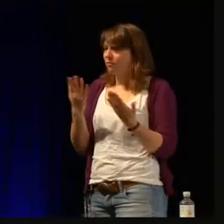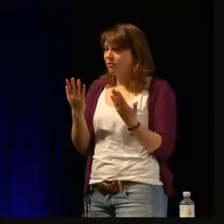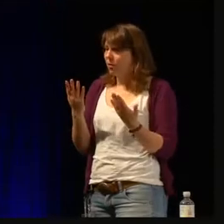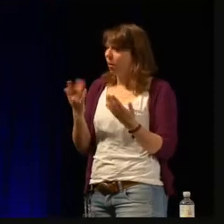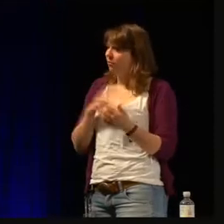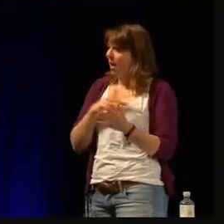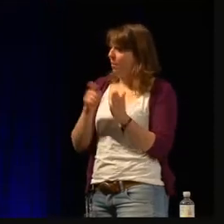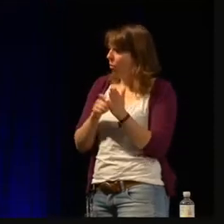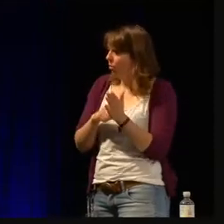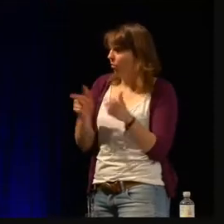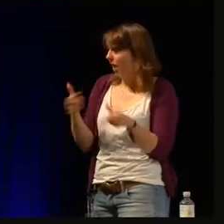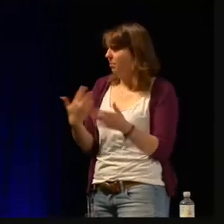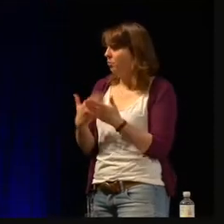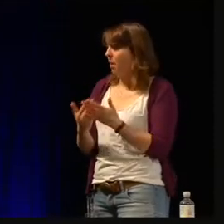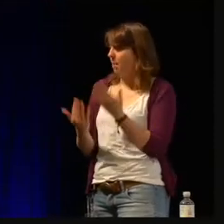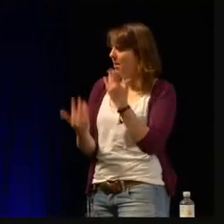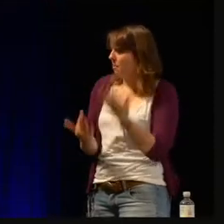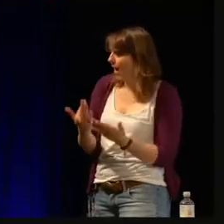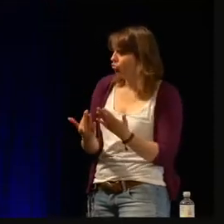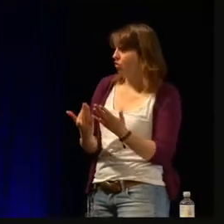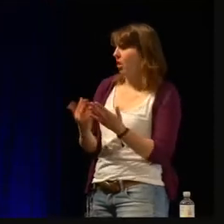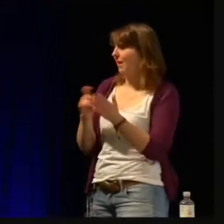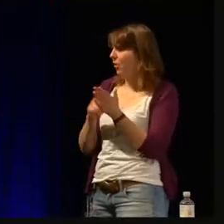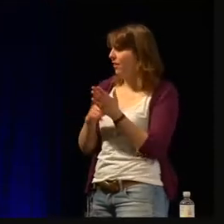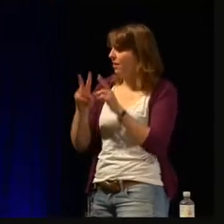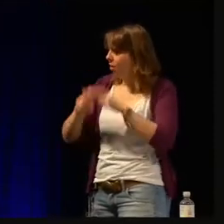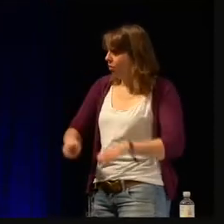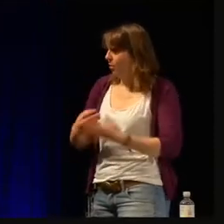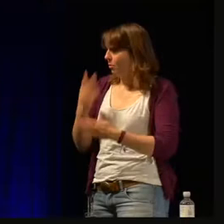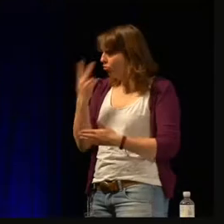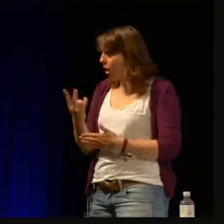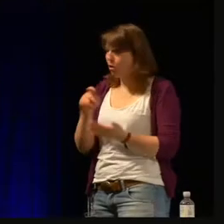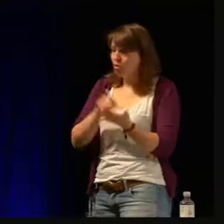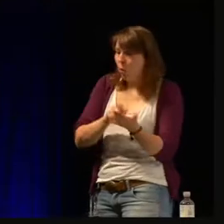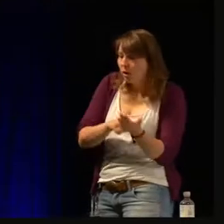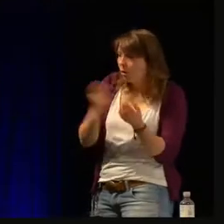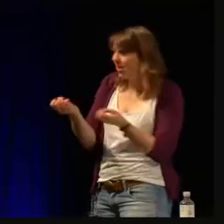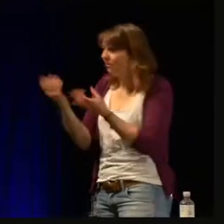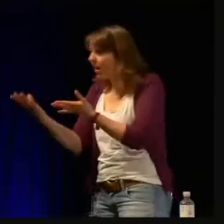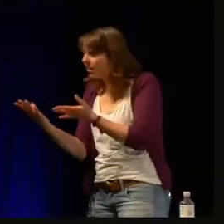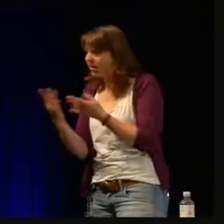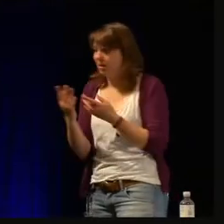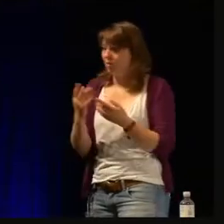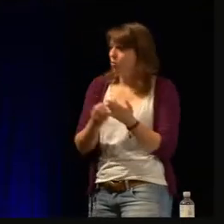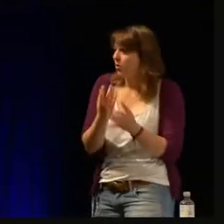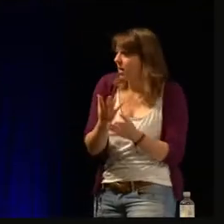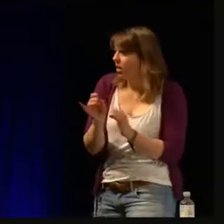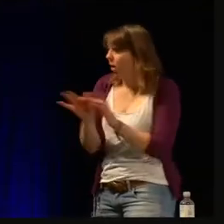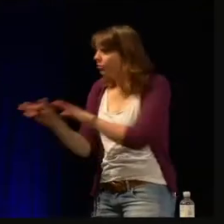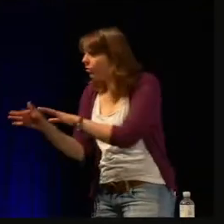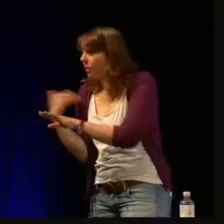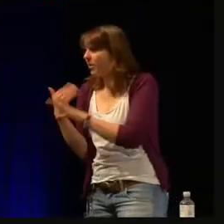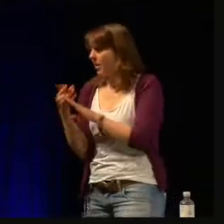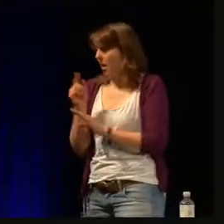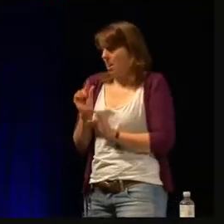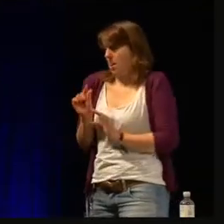of correlation going on. It's not about causation. Mathematical causational reachers of